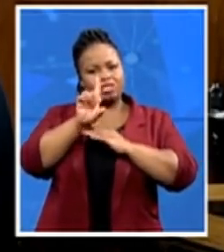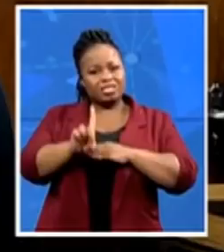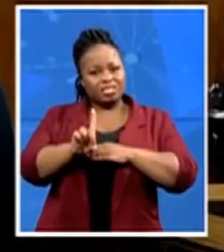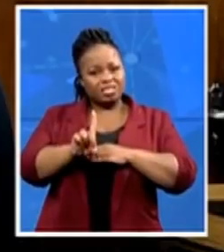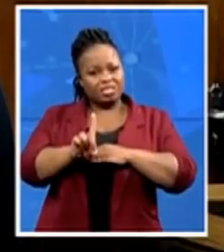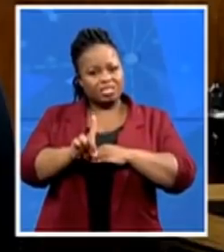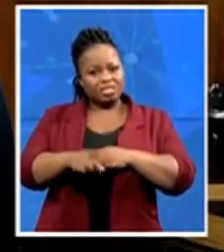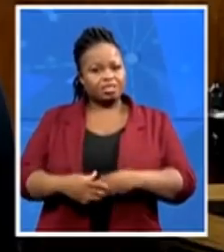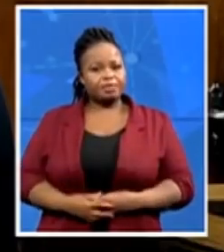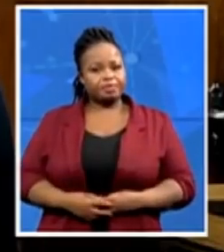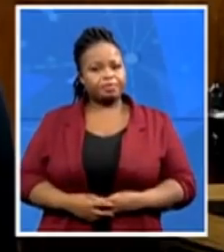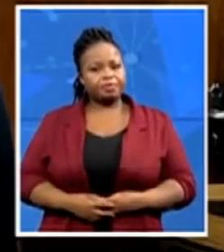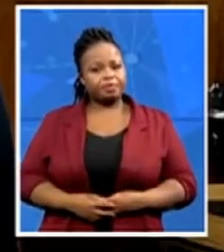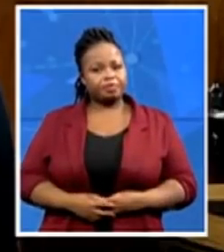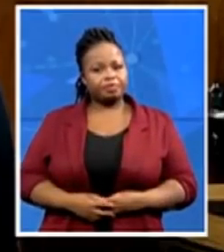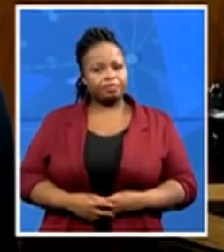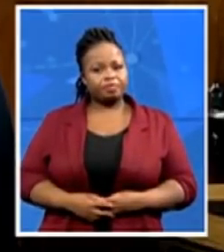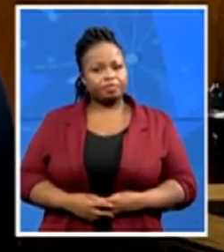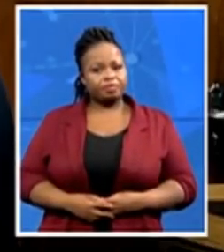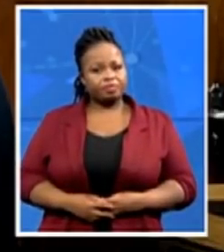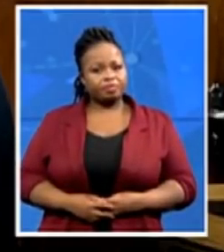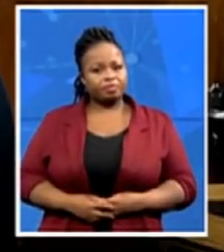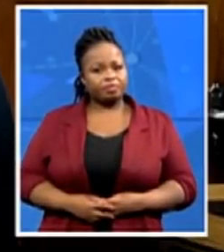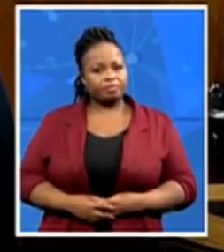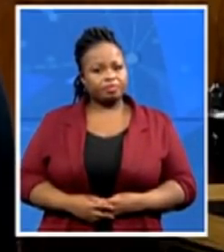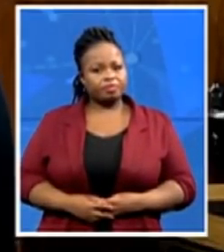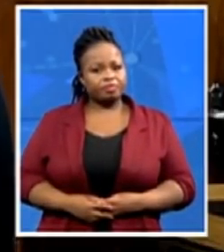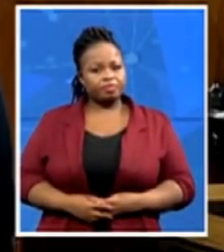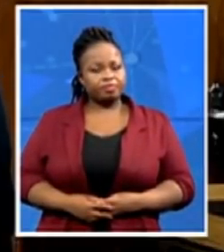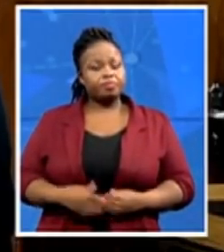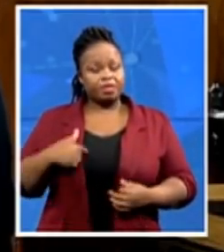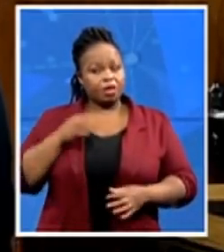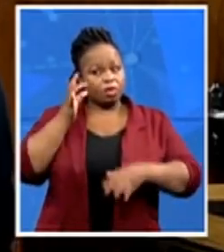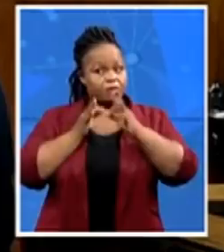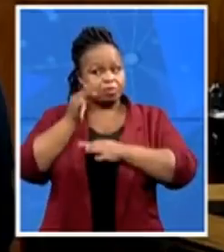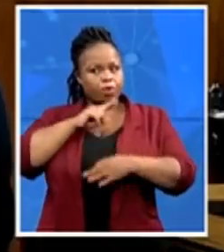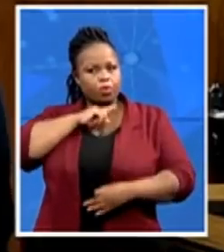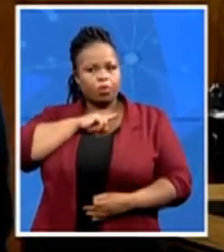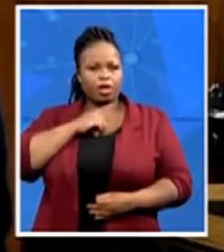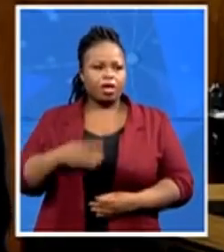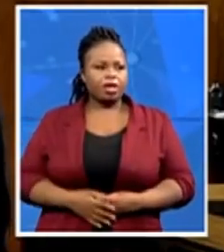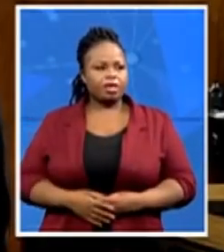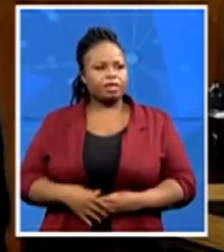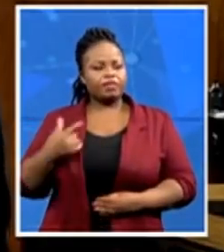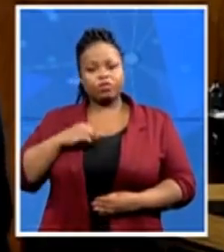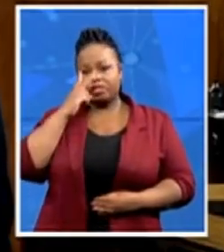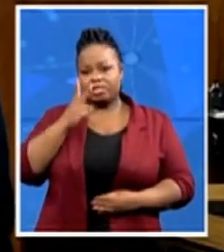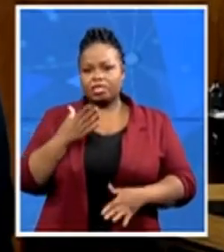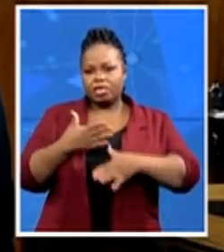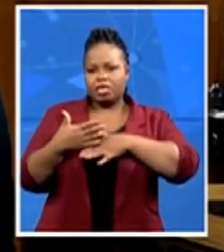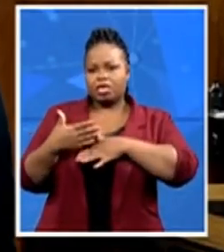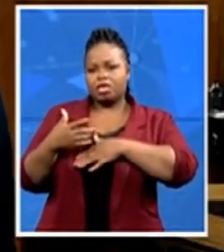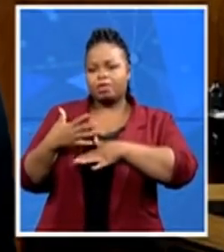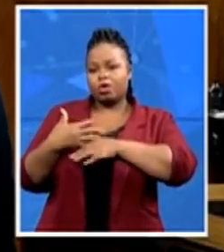and I'll submit to you now why. Because if you look at my learned colleagues' submissions to you,